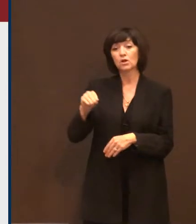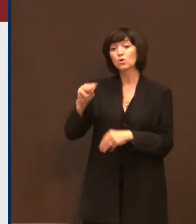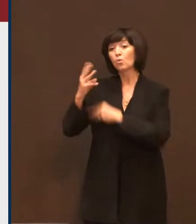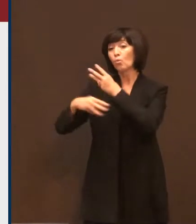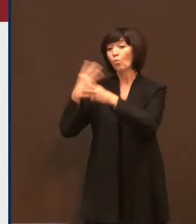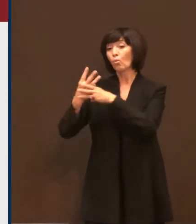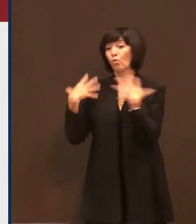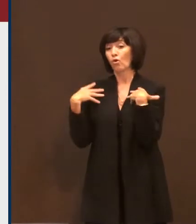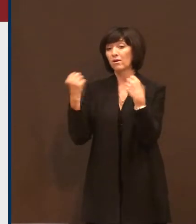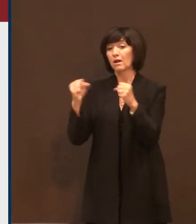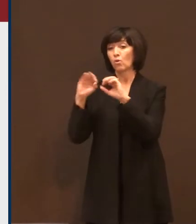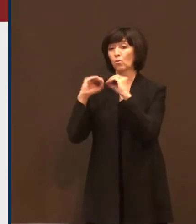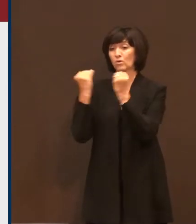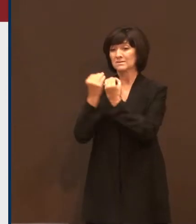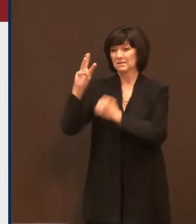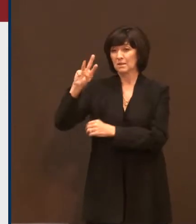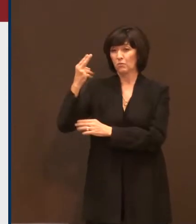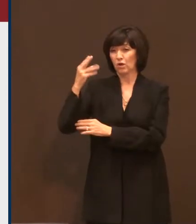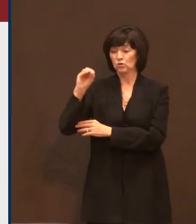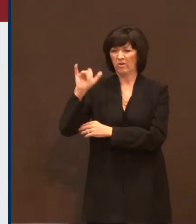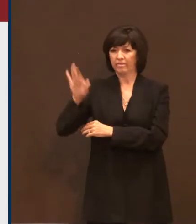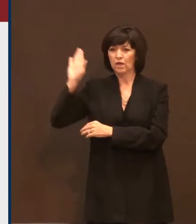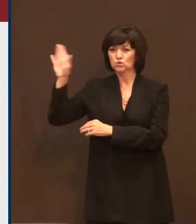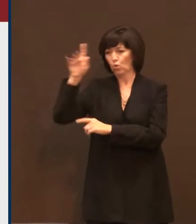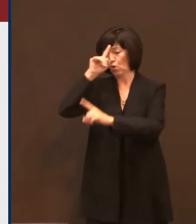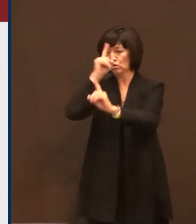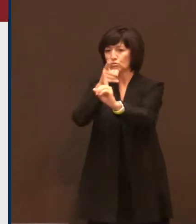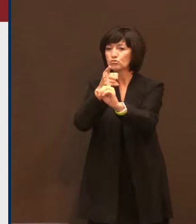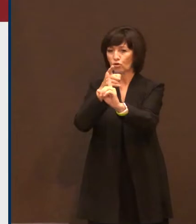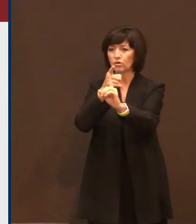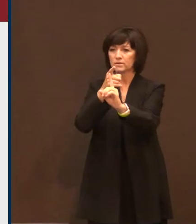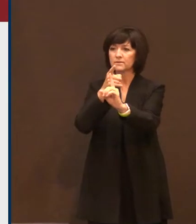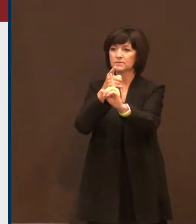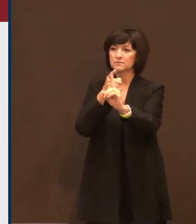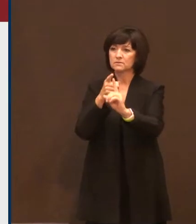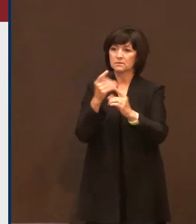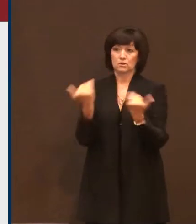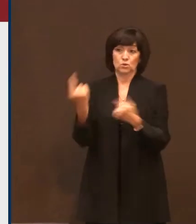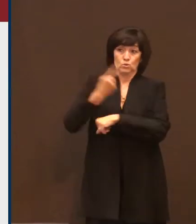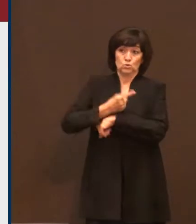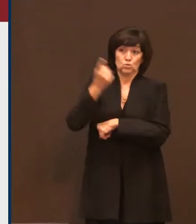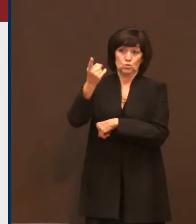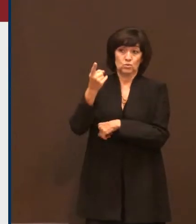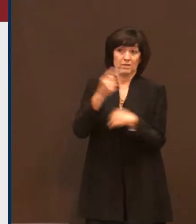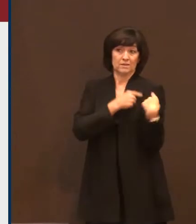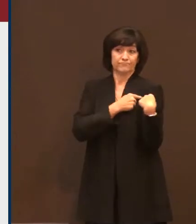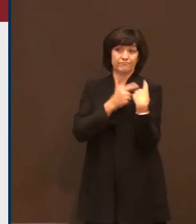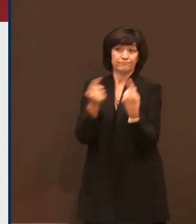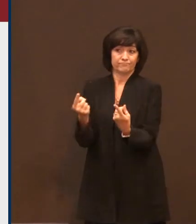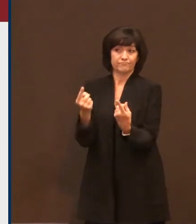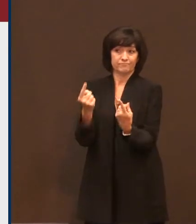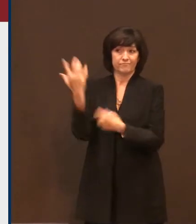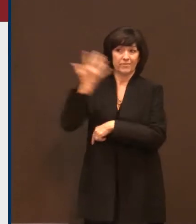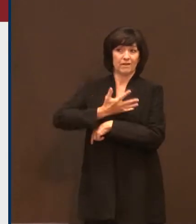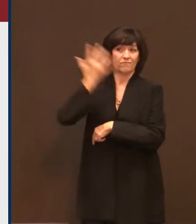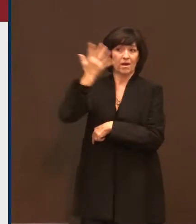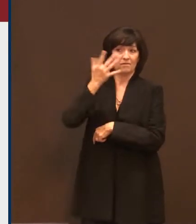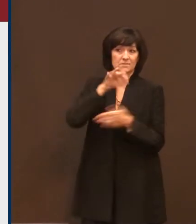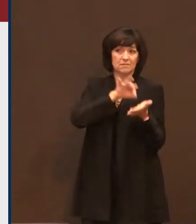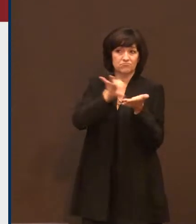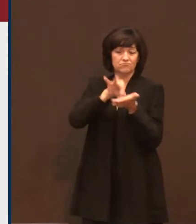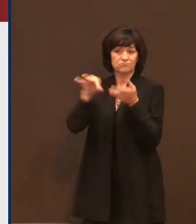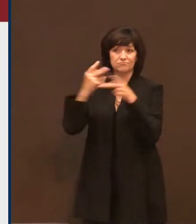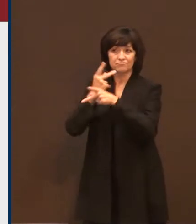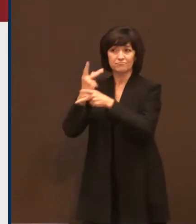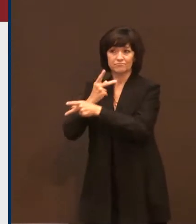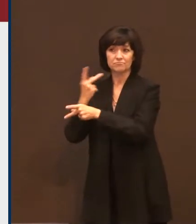Organization target. And that gives you some idea of, that's our condition today over the last 5 days with that moving